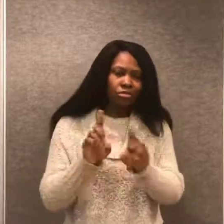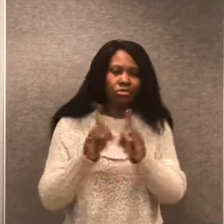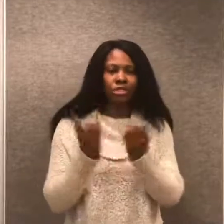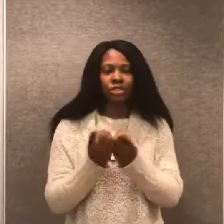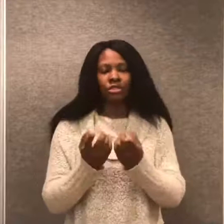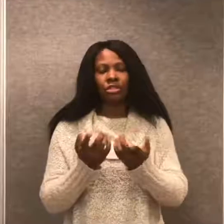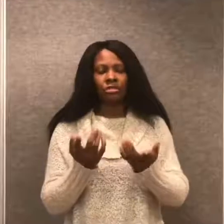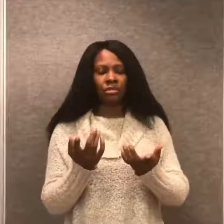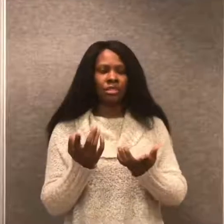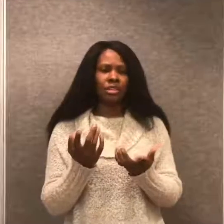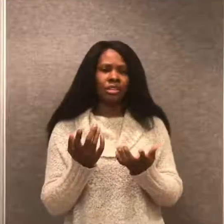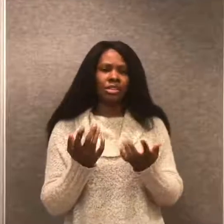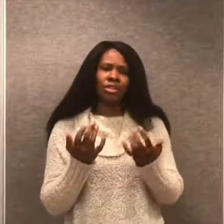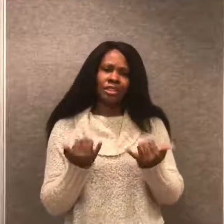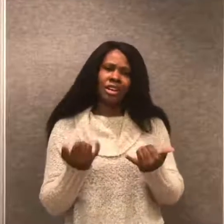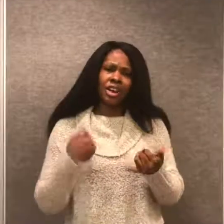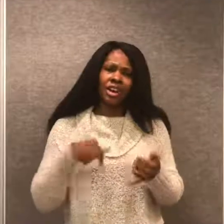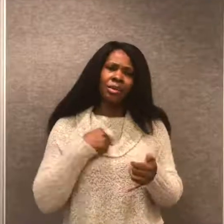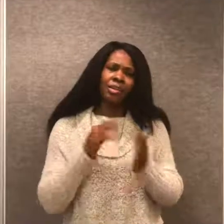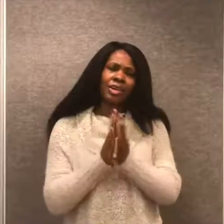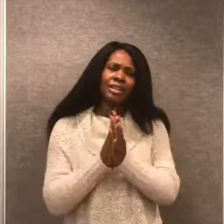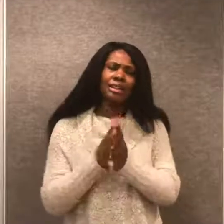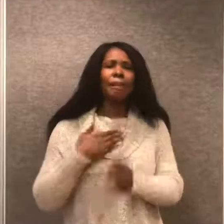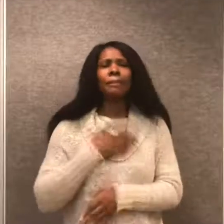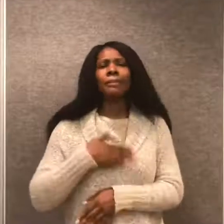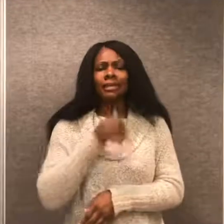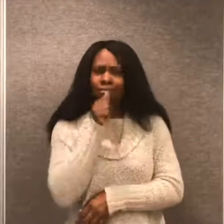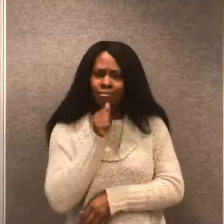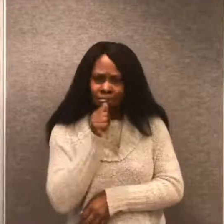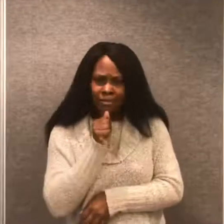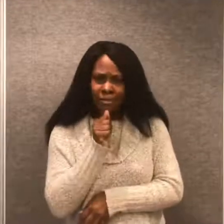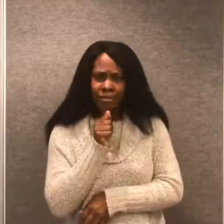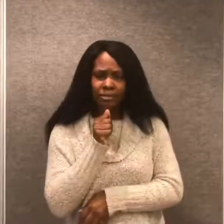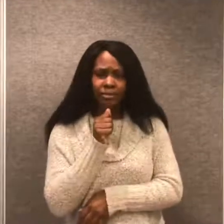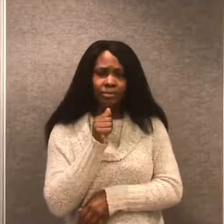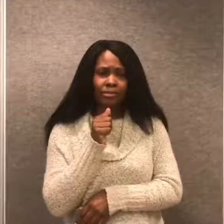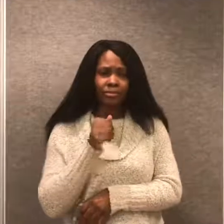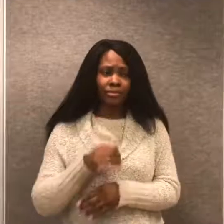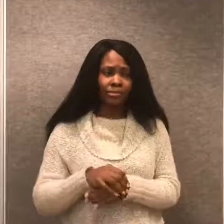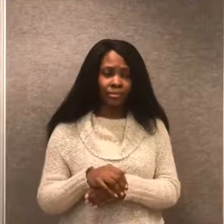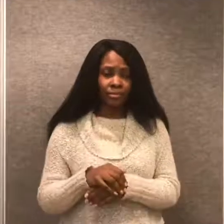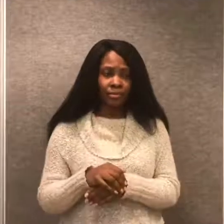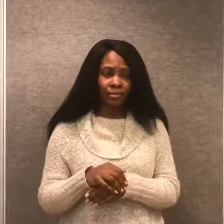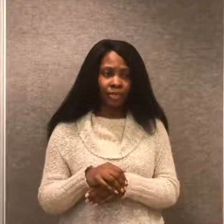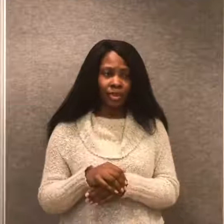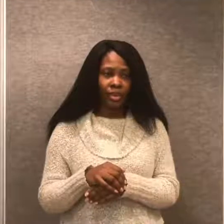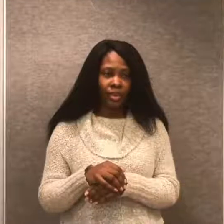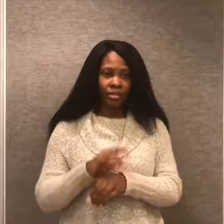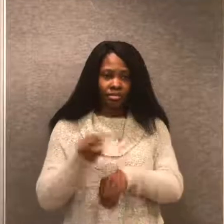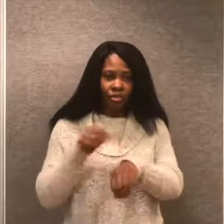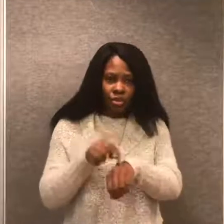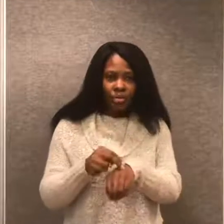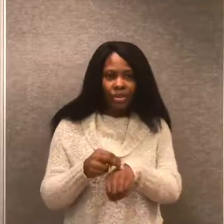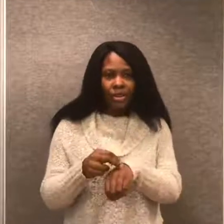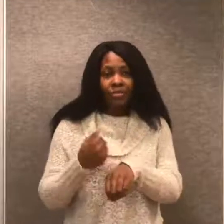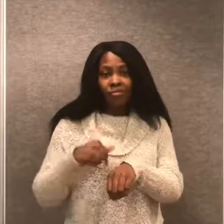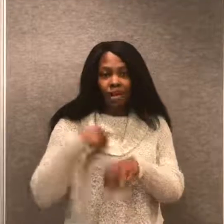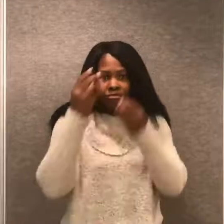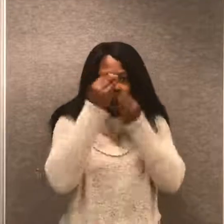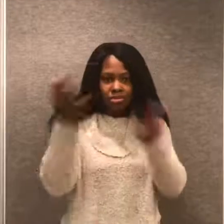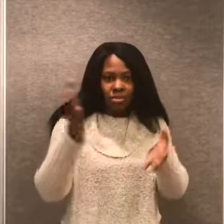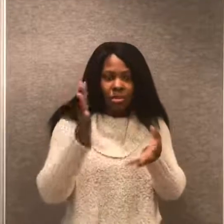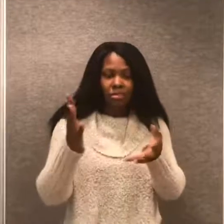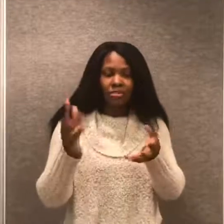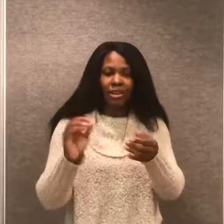ask that all of y'all kind of bear with us tonight, because normally what we do, we try to get our COVID numbers out and have